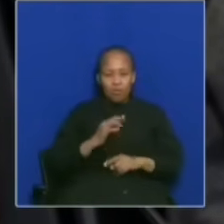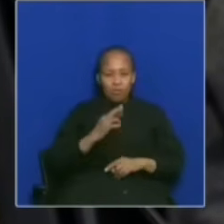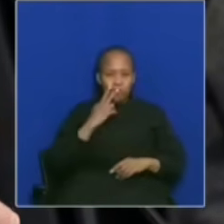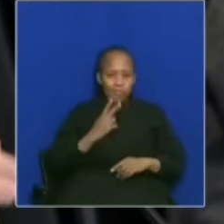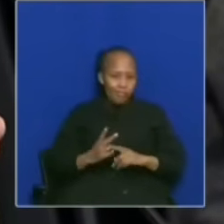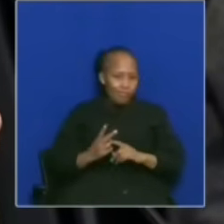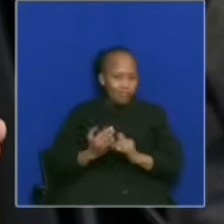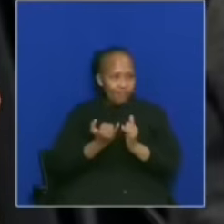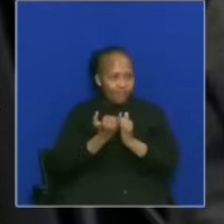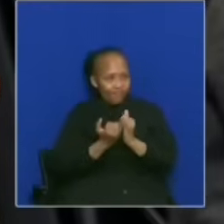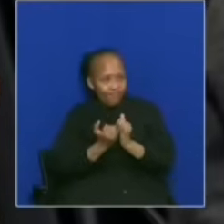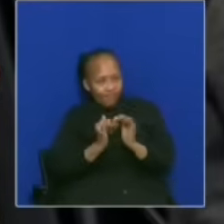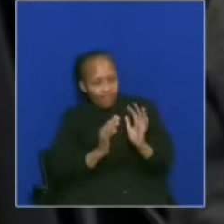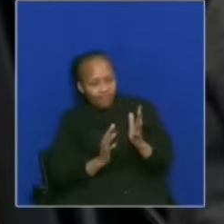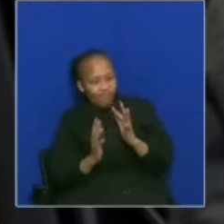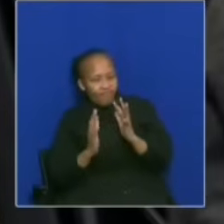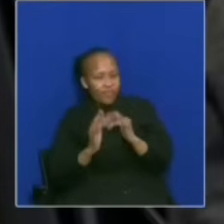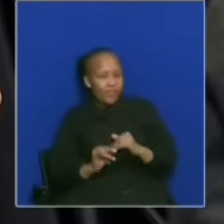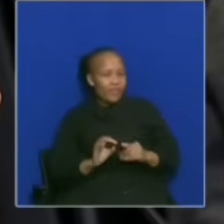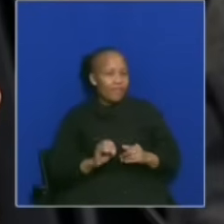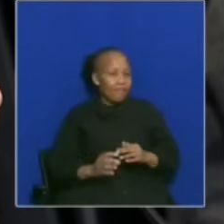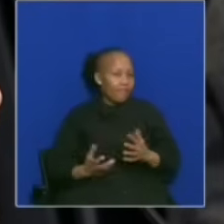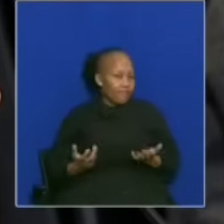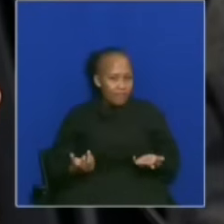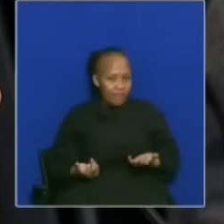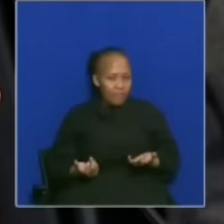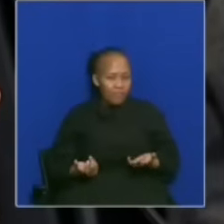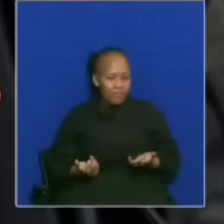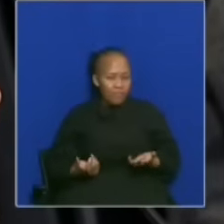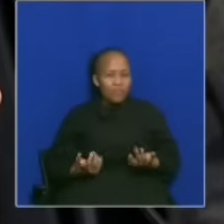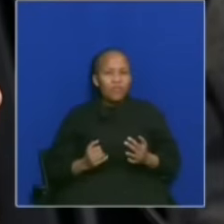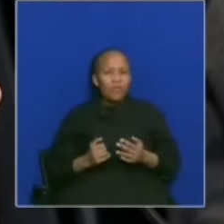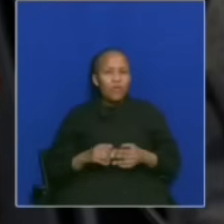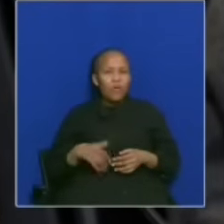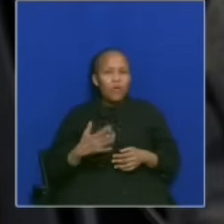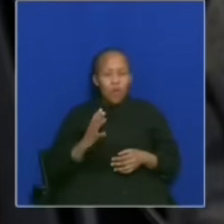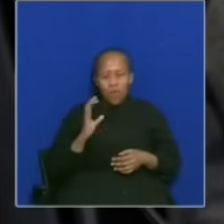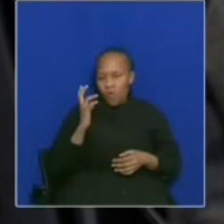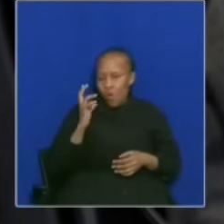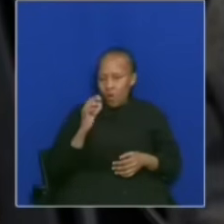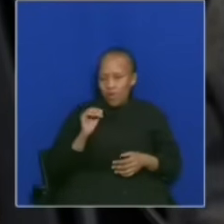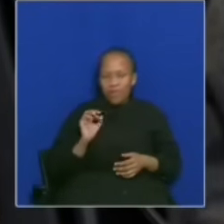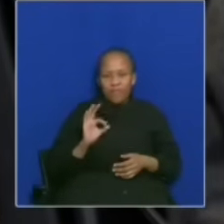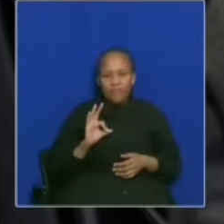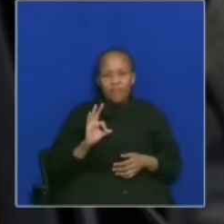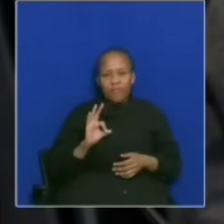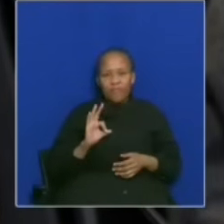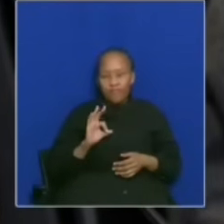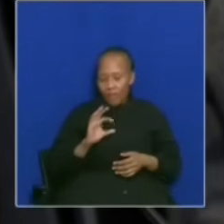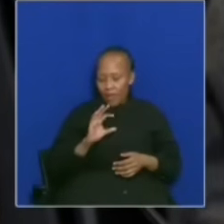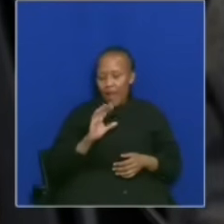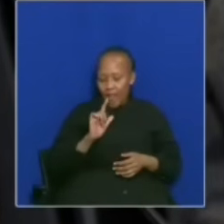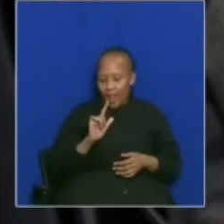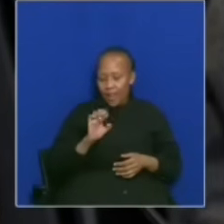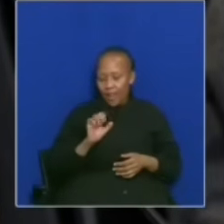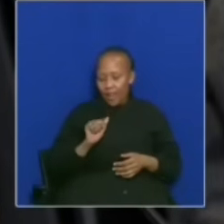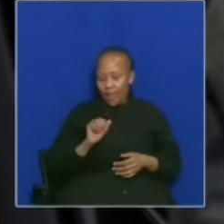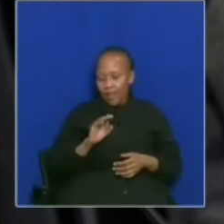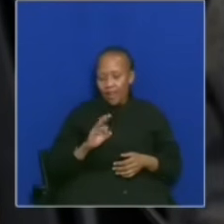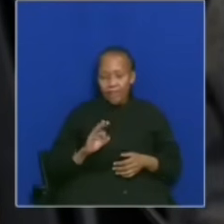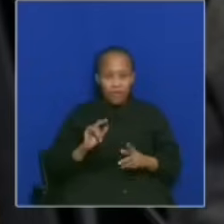Protobac or Gold Leaf. But when the finger is pointed at Carne